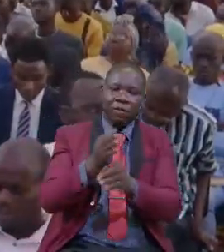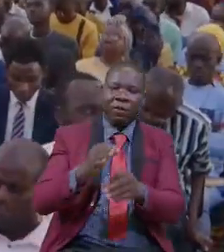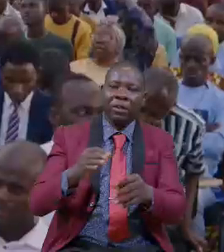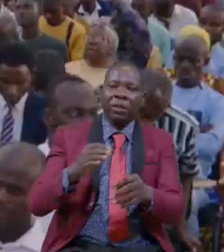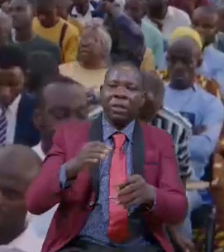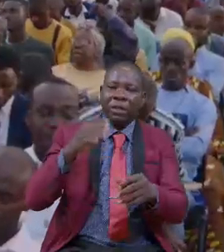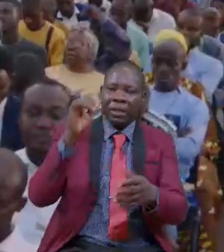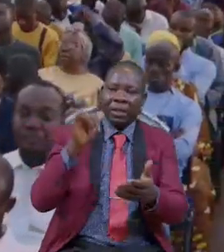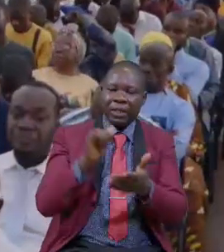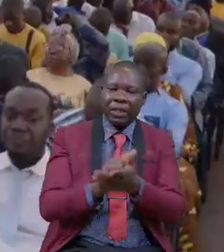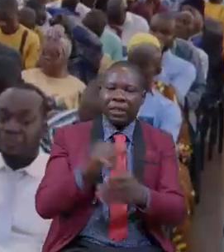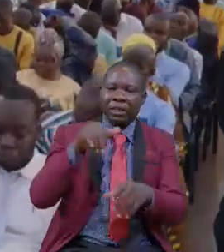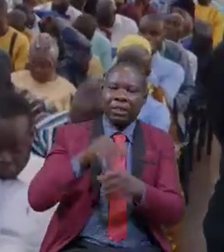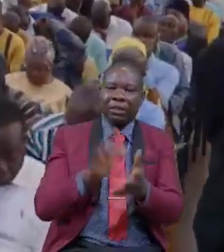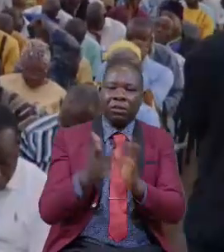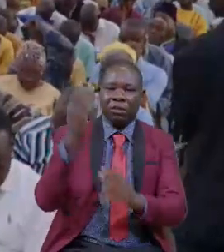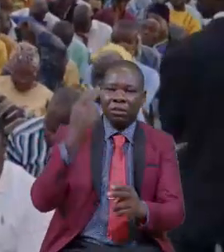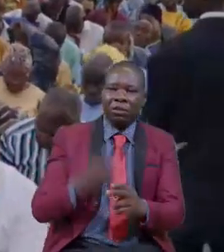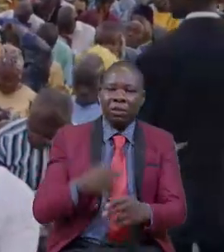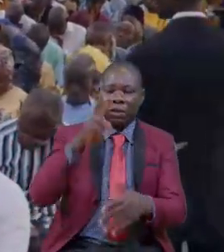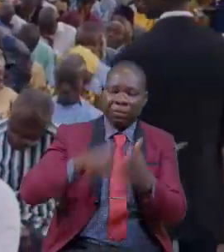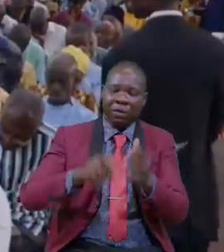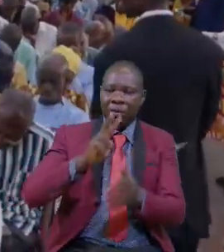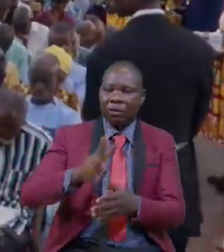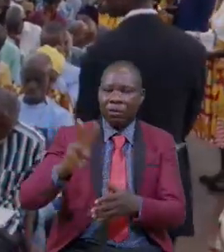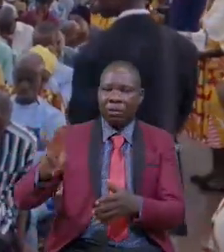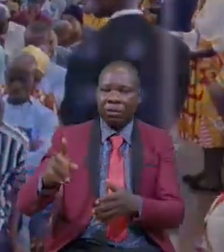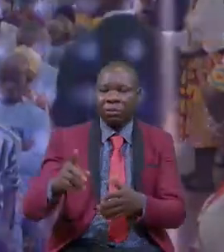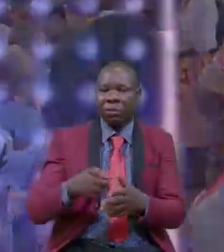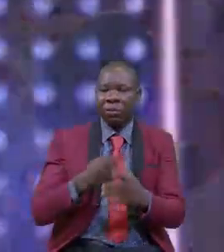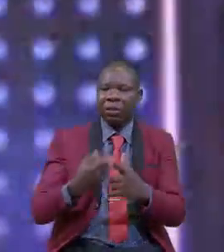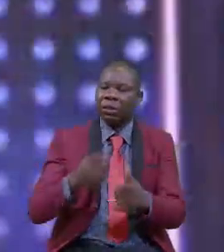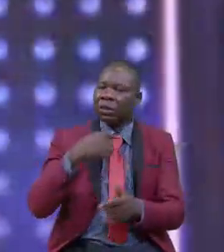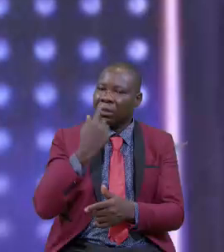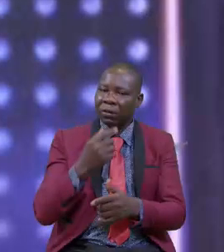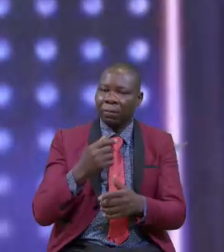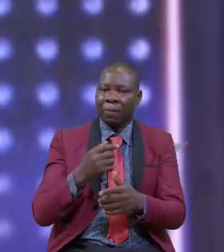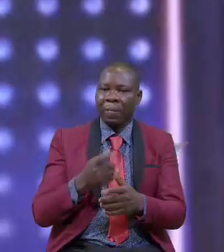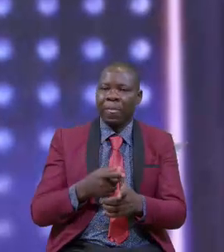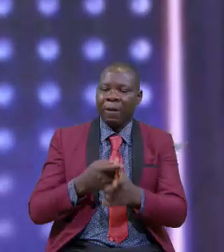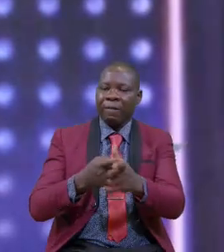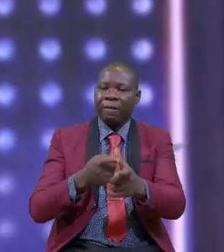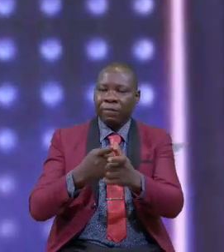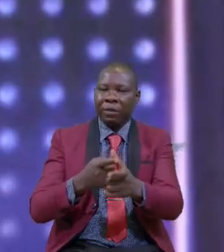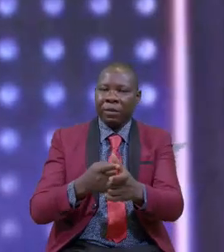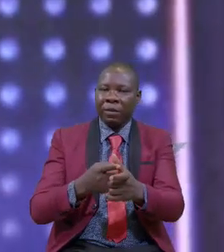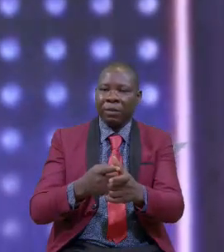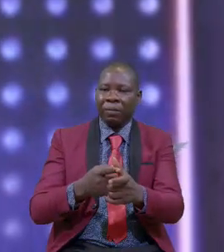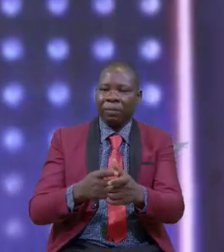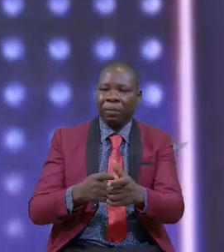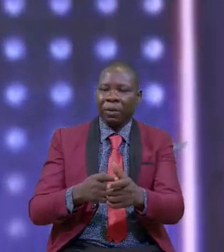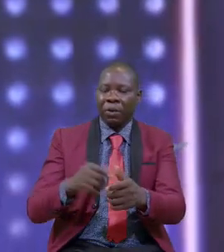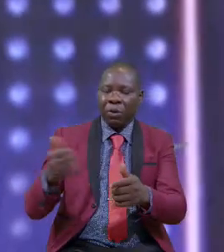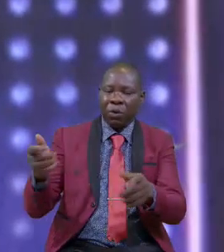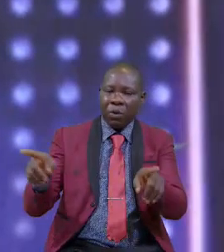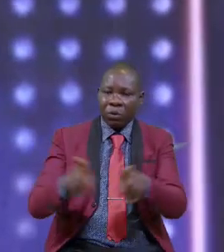In verse 22. Verse 22 then says, flee also youthful lust. Again, that's